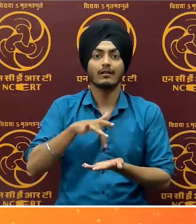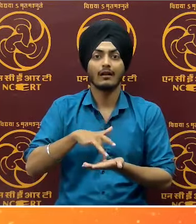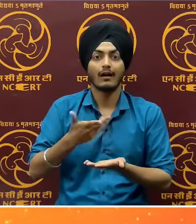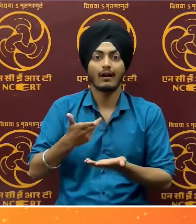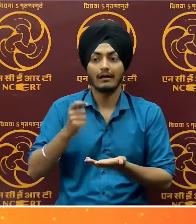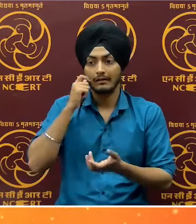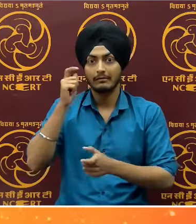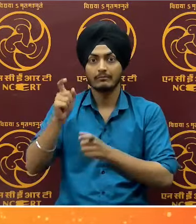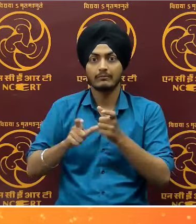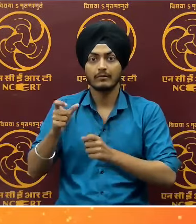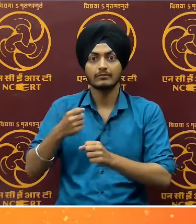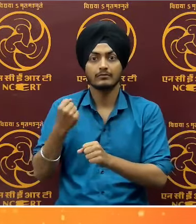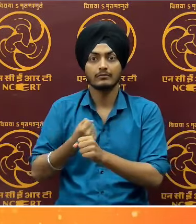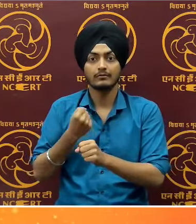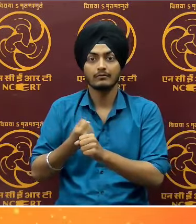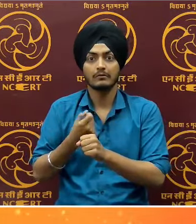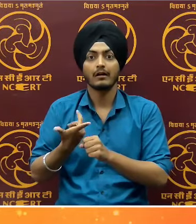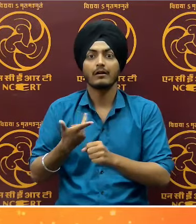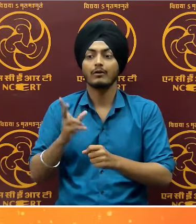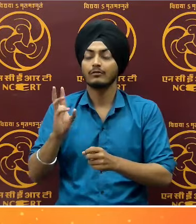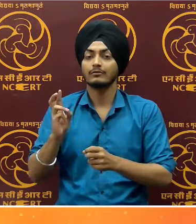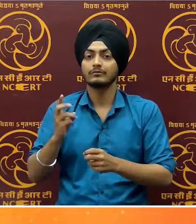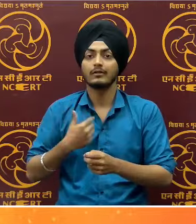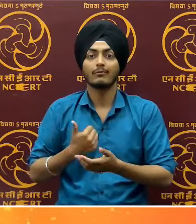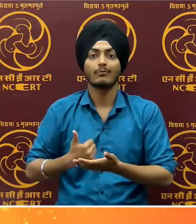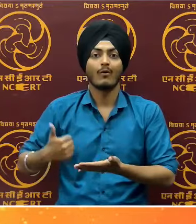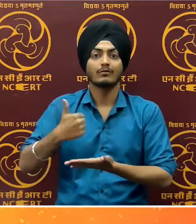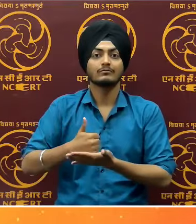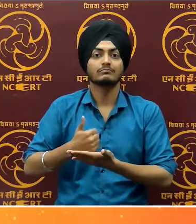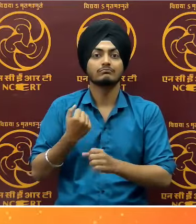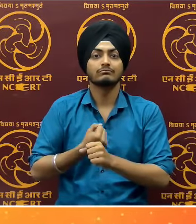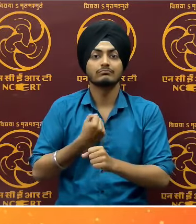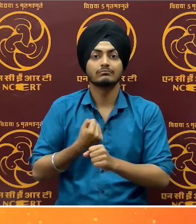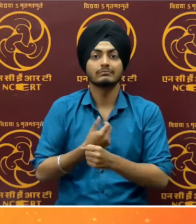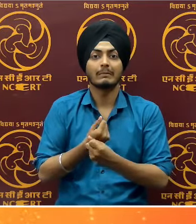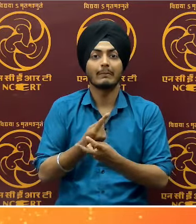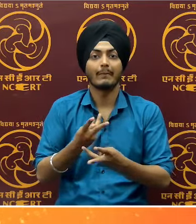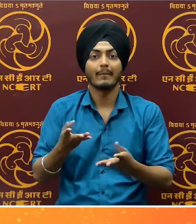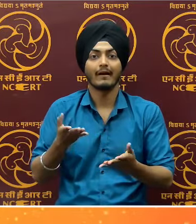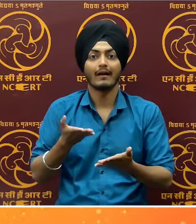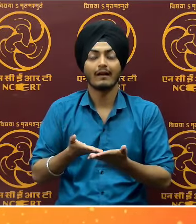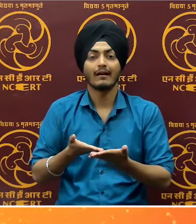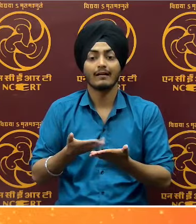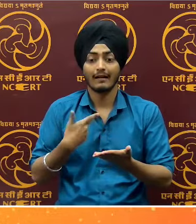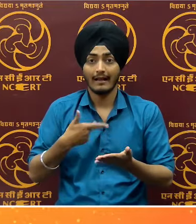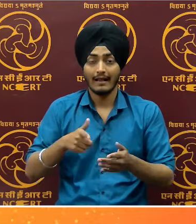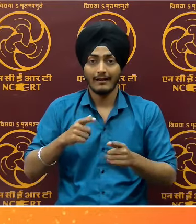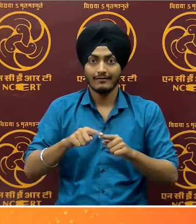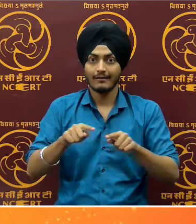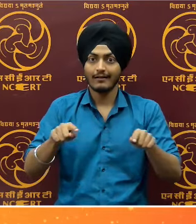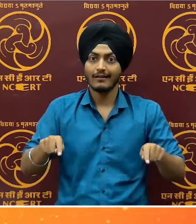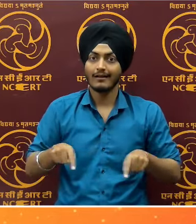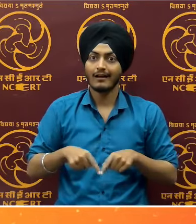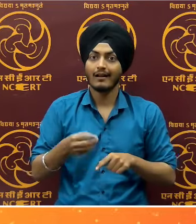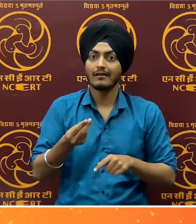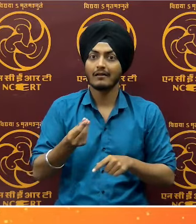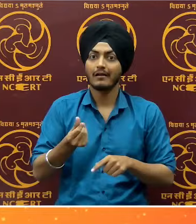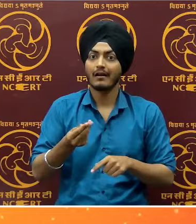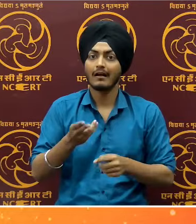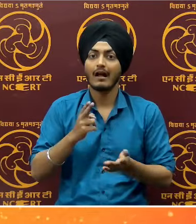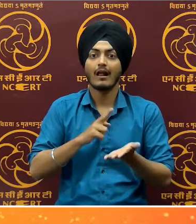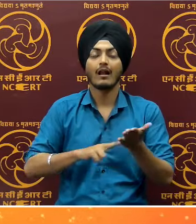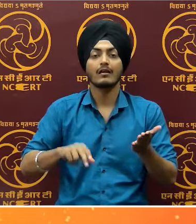and entrepreneurship. These are the 4 factors of production, where land is a natural resource.